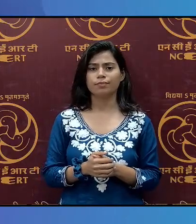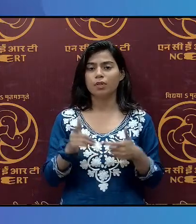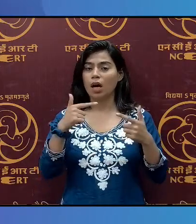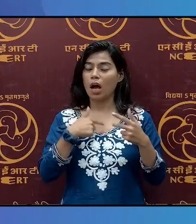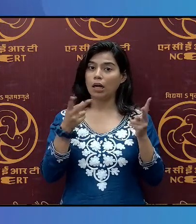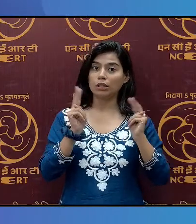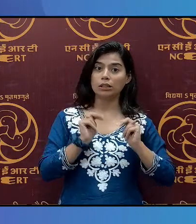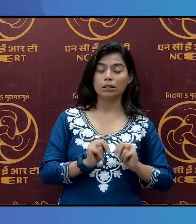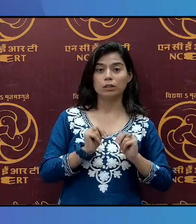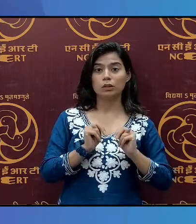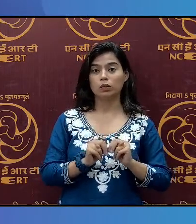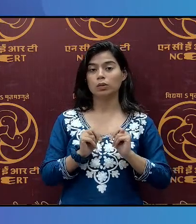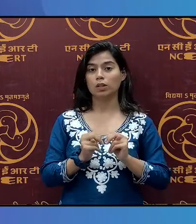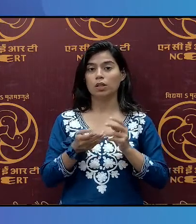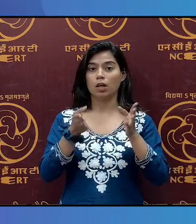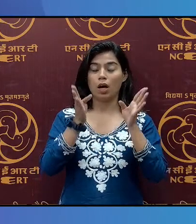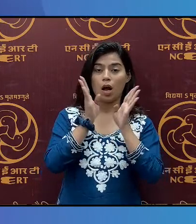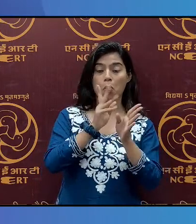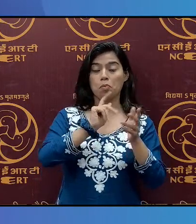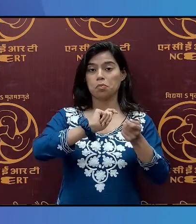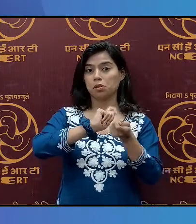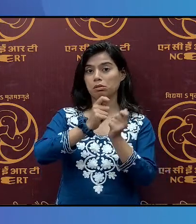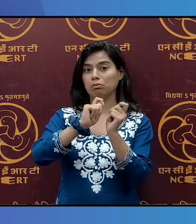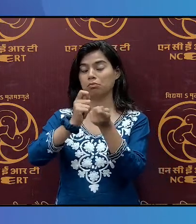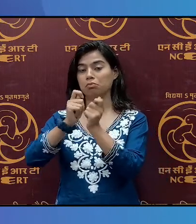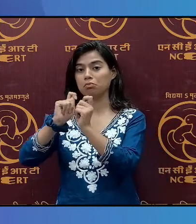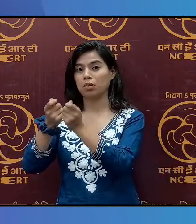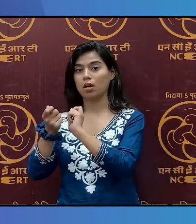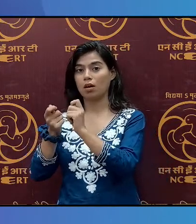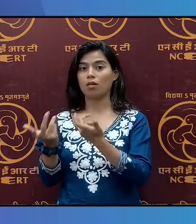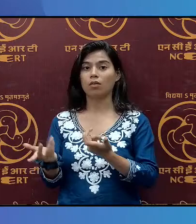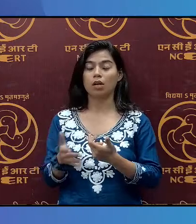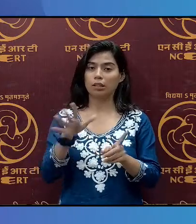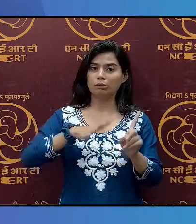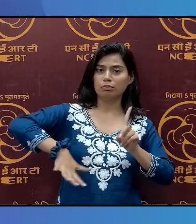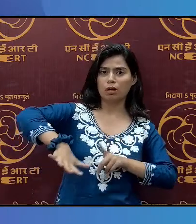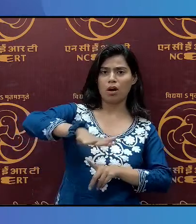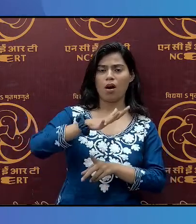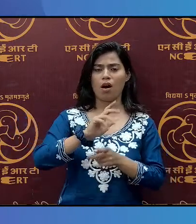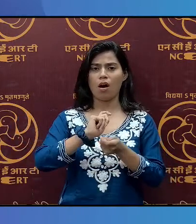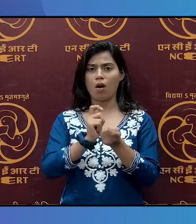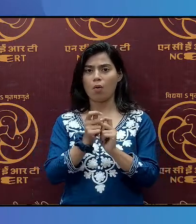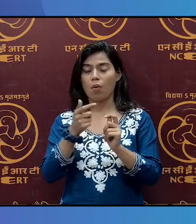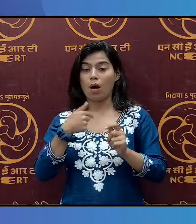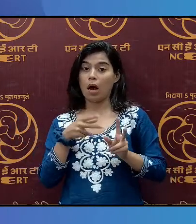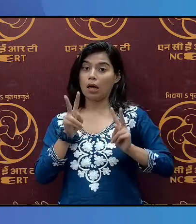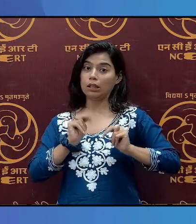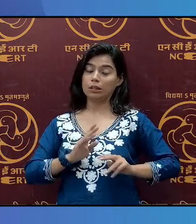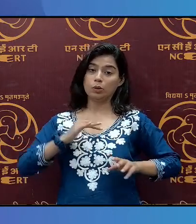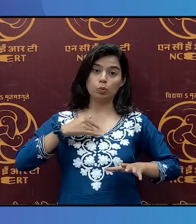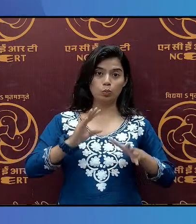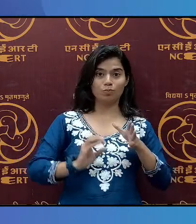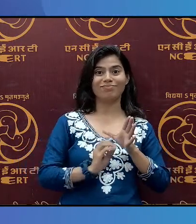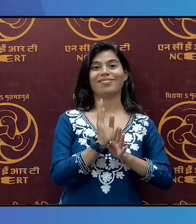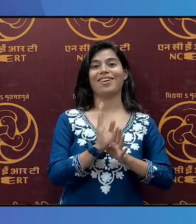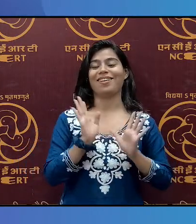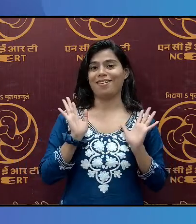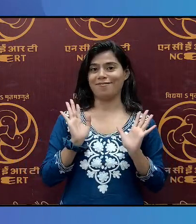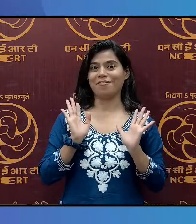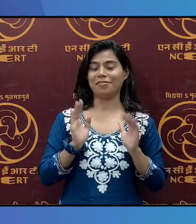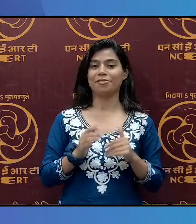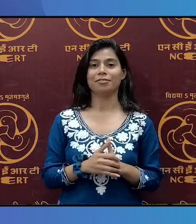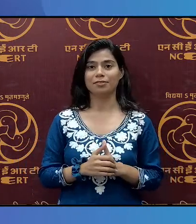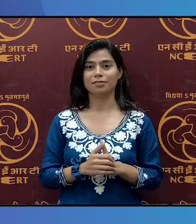to keep pace with the dynamic changes that is occurring around me. So therefore, I need to keep updated. So for